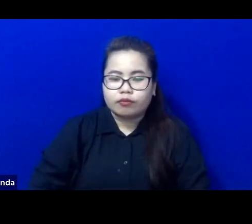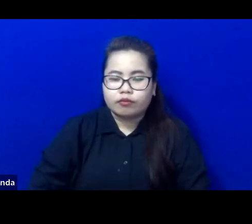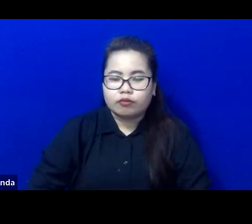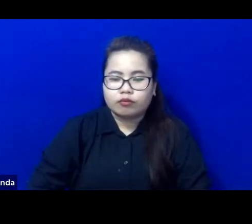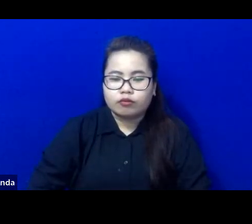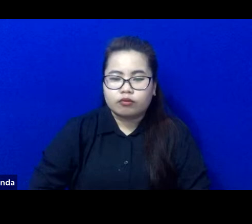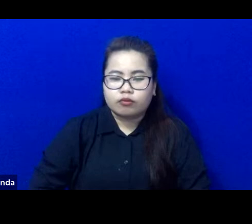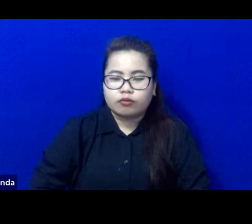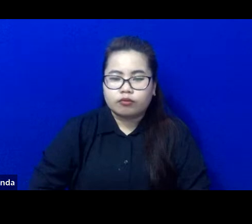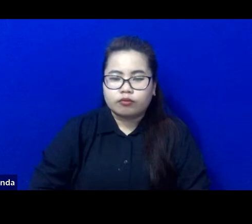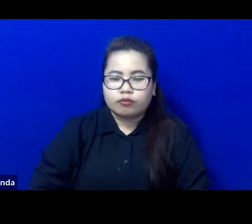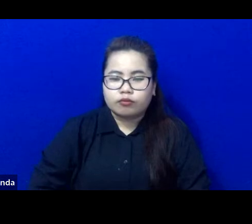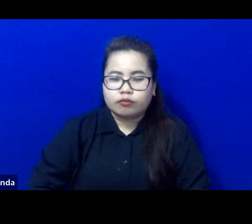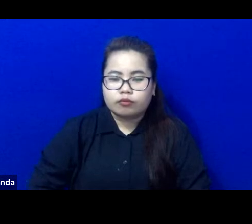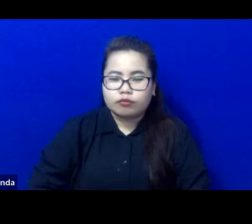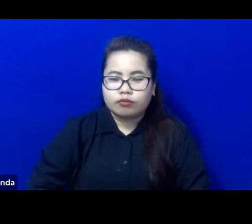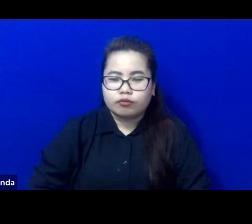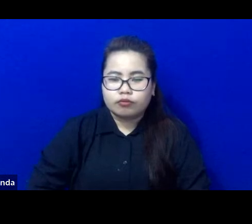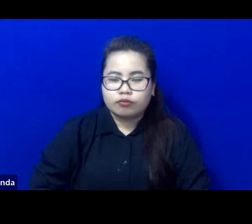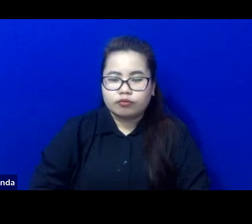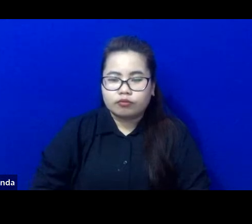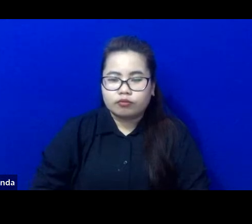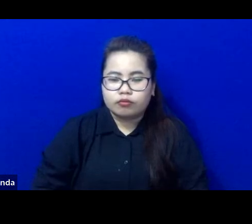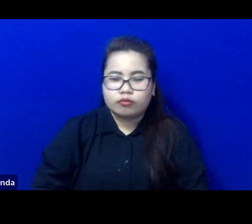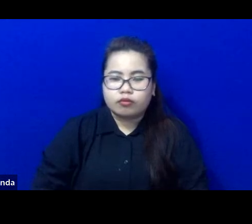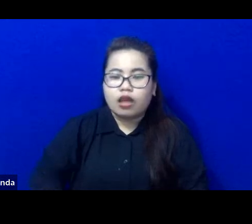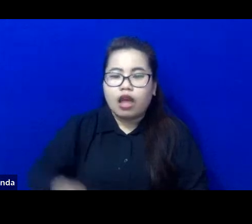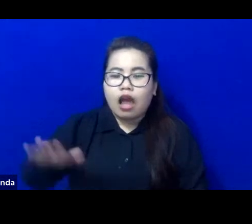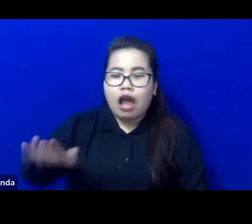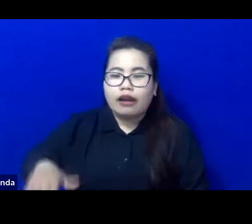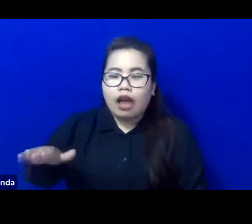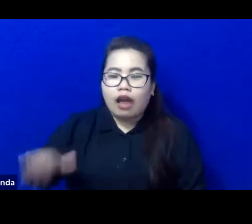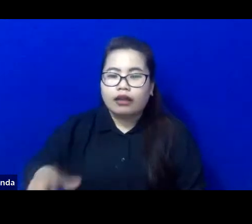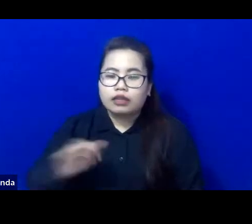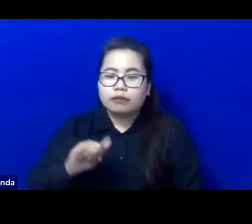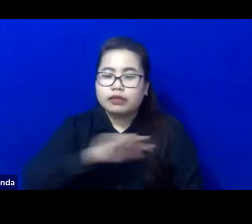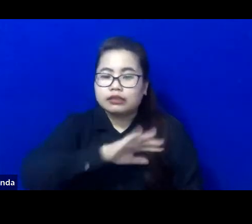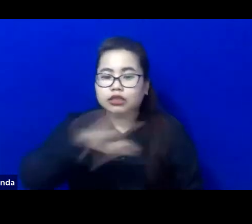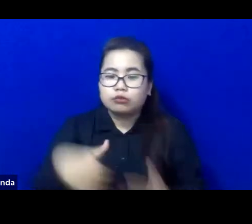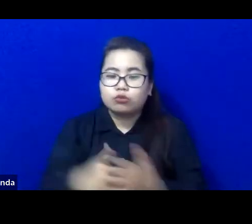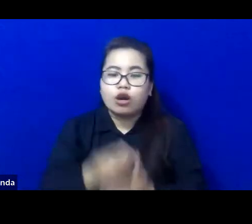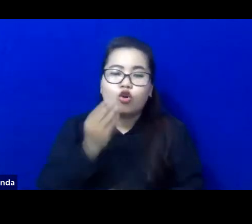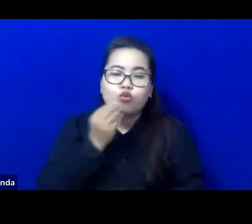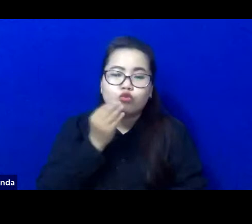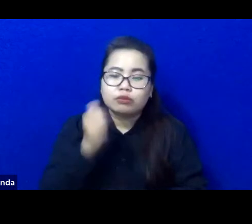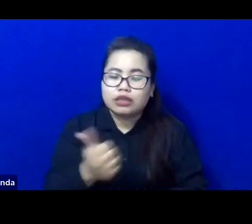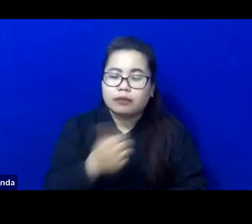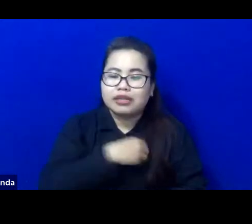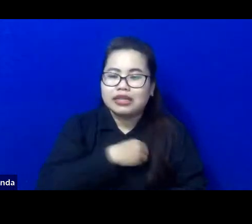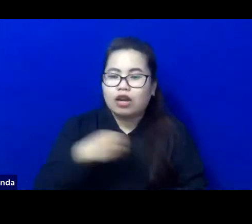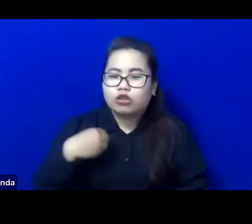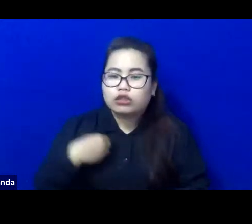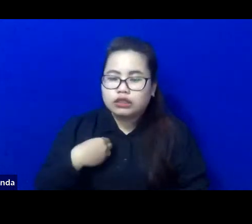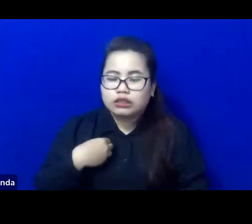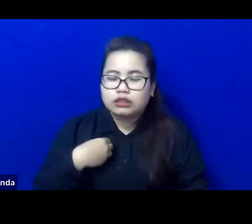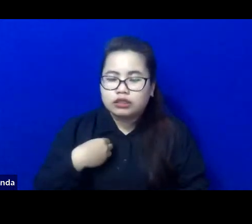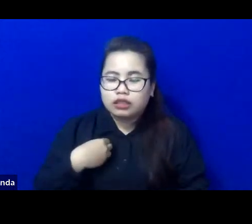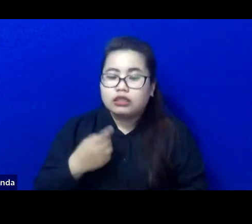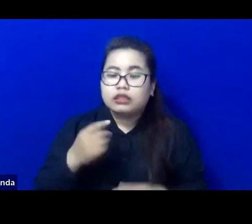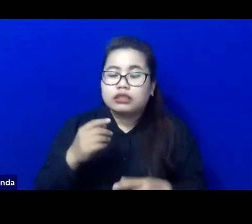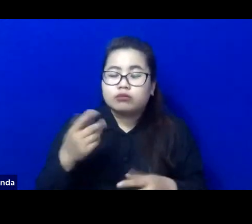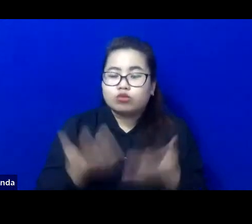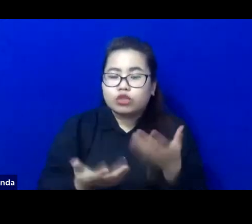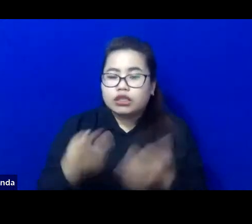have accessible clinics right across the age span where people can come and we can determine what's